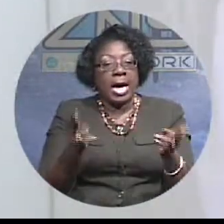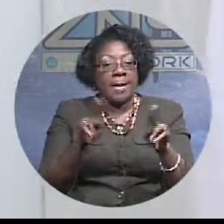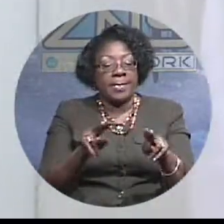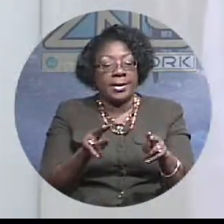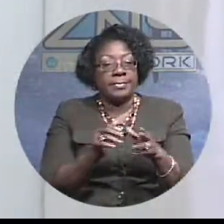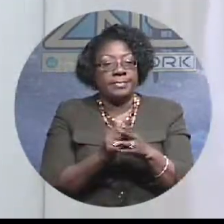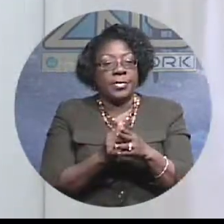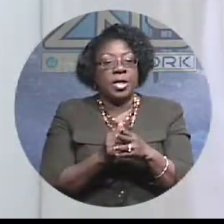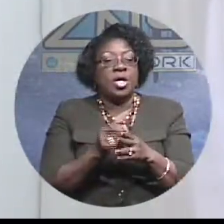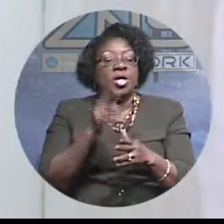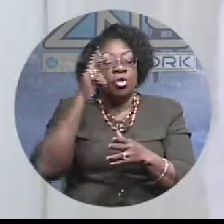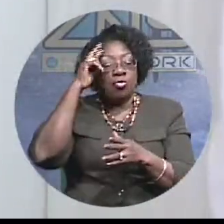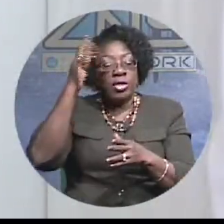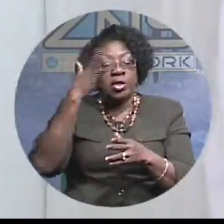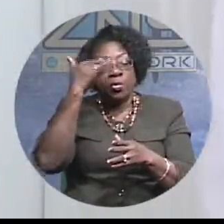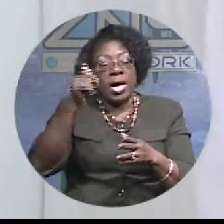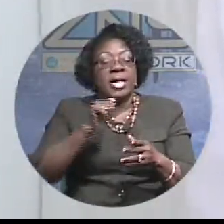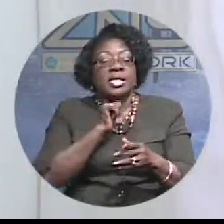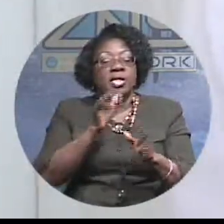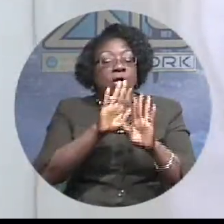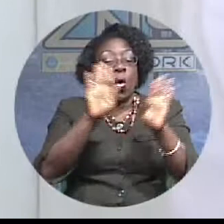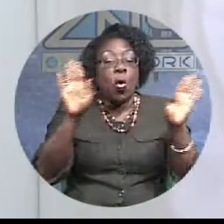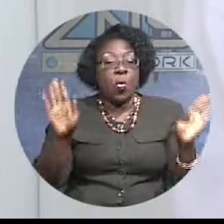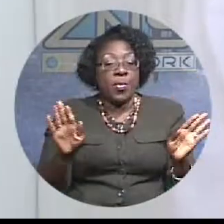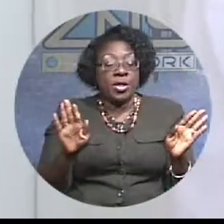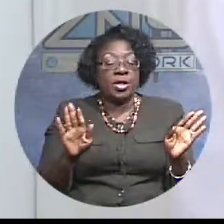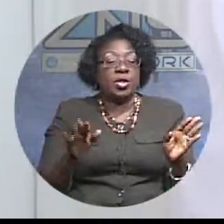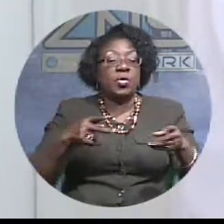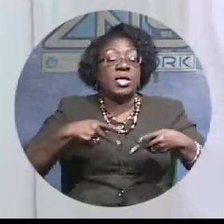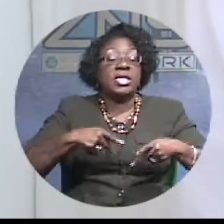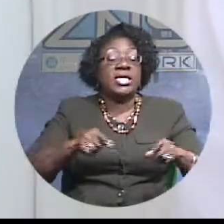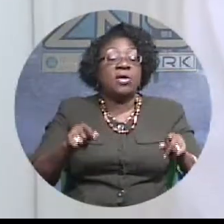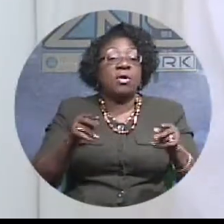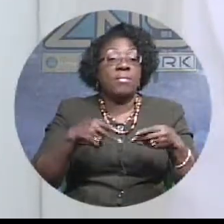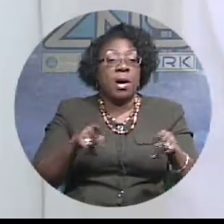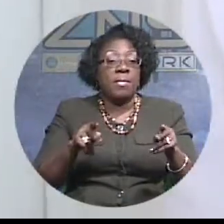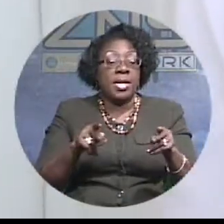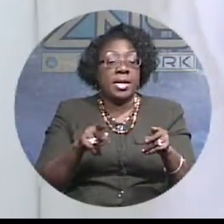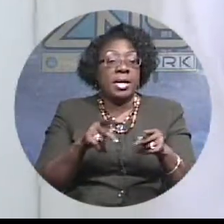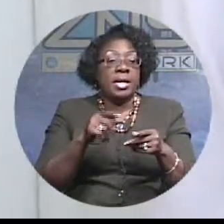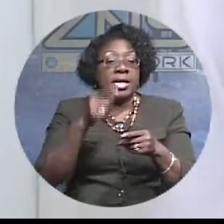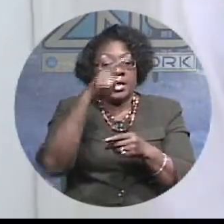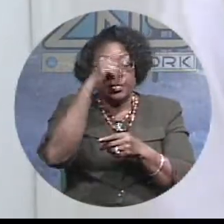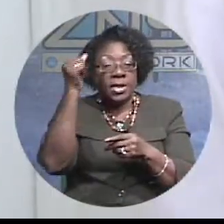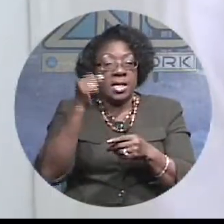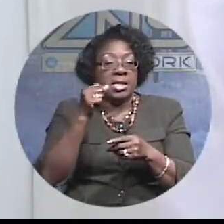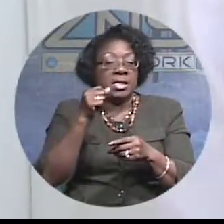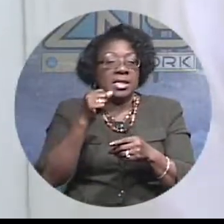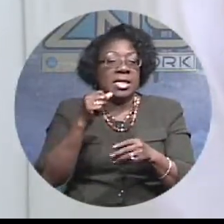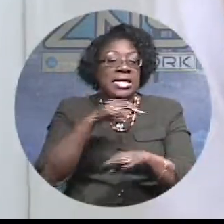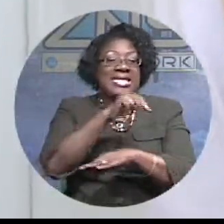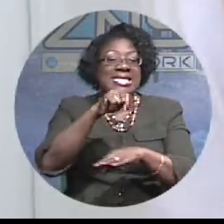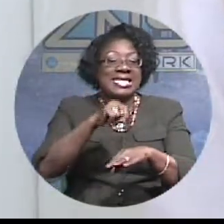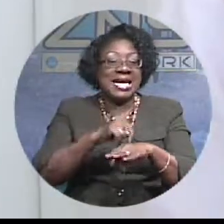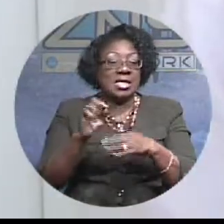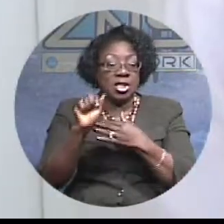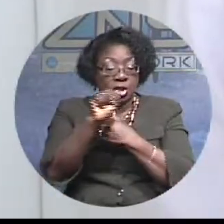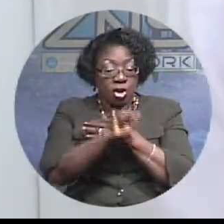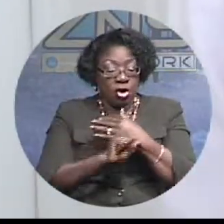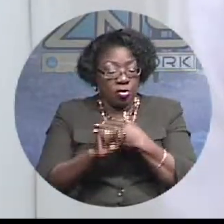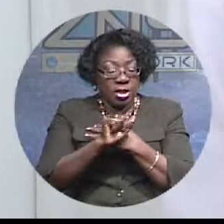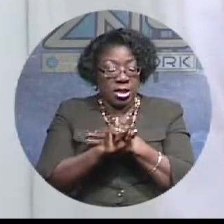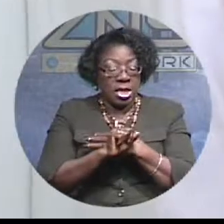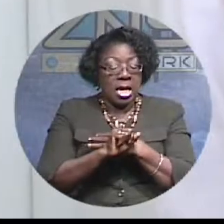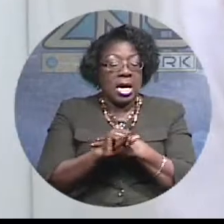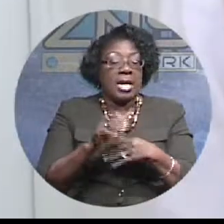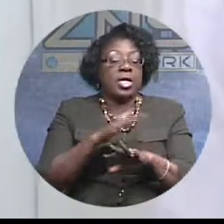place. The reason why it's not open to the general public is because there may be matters of national security that may be